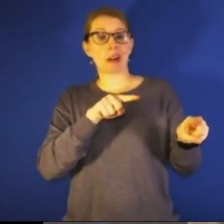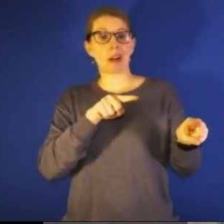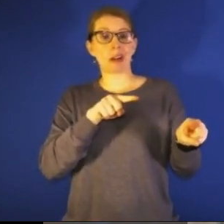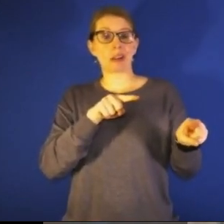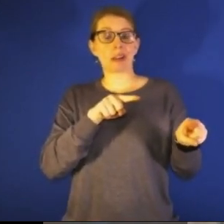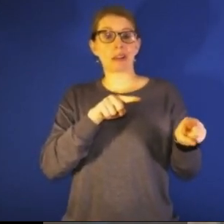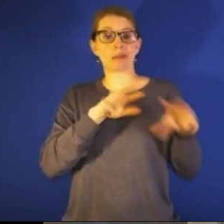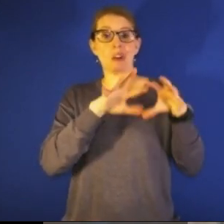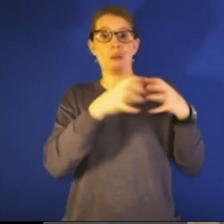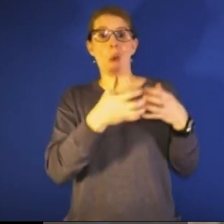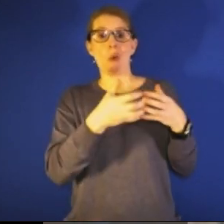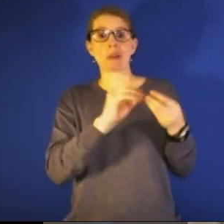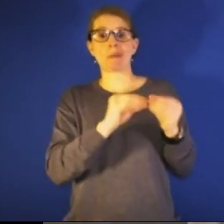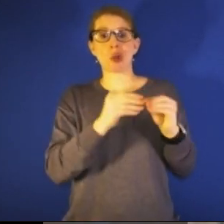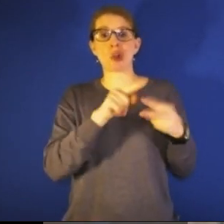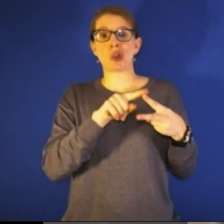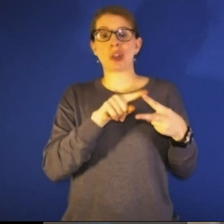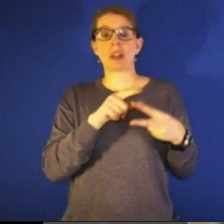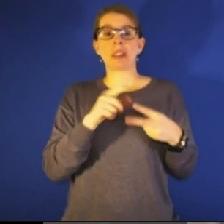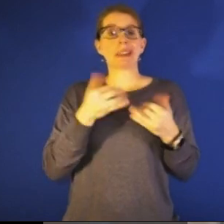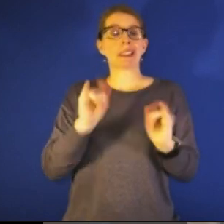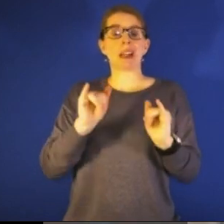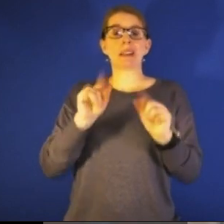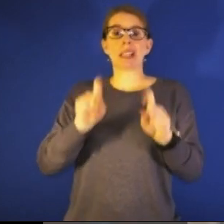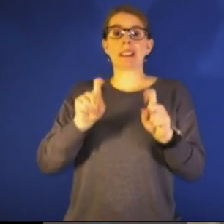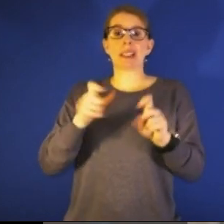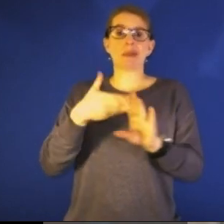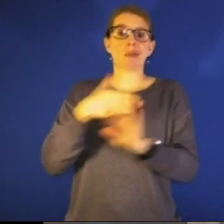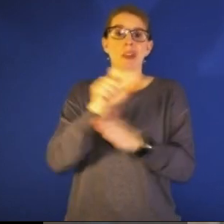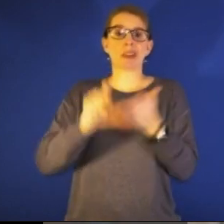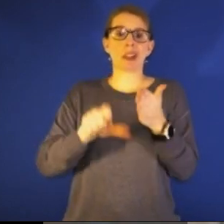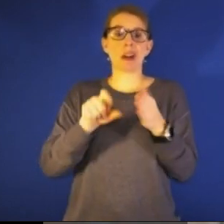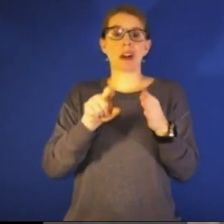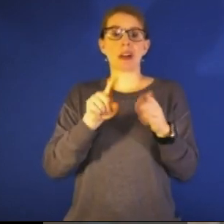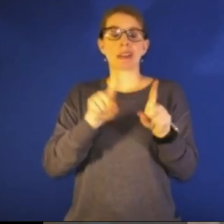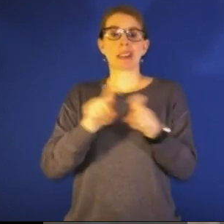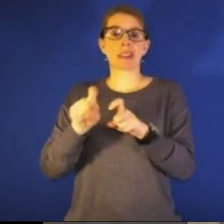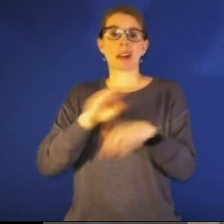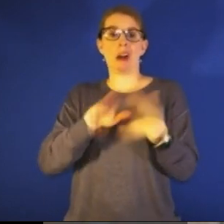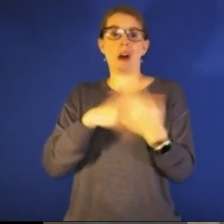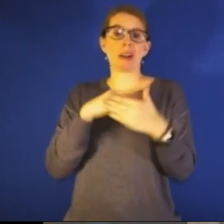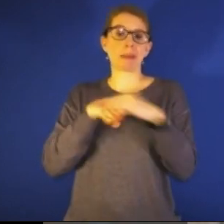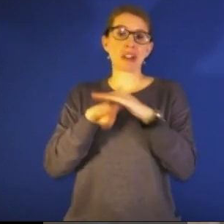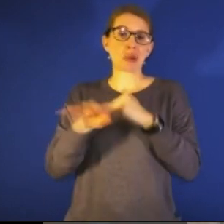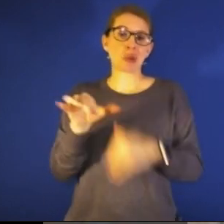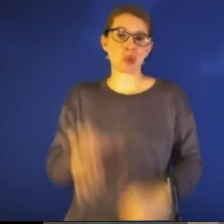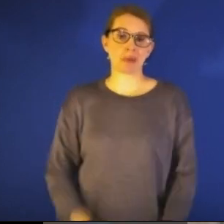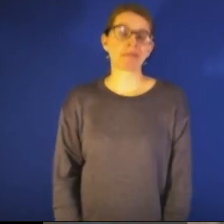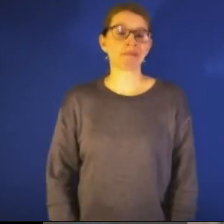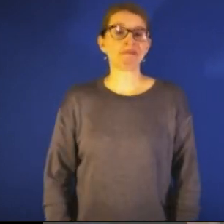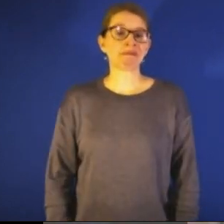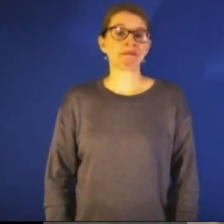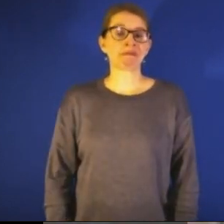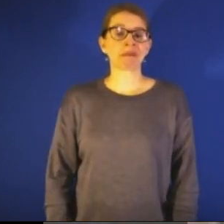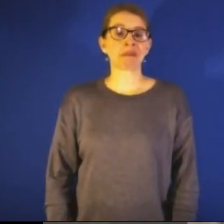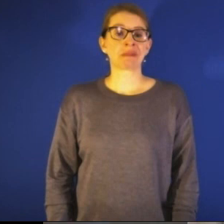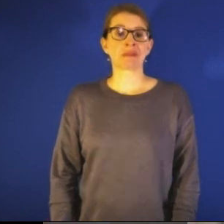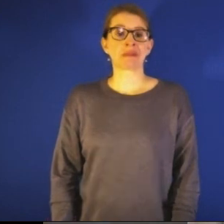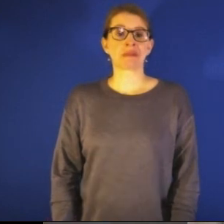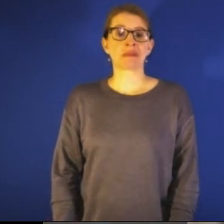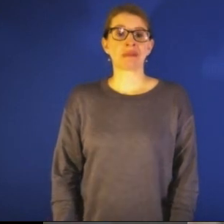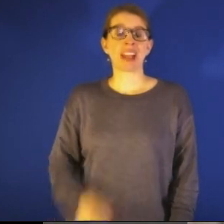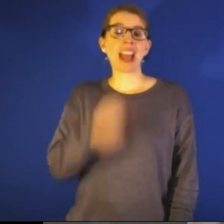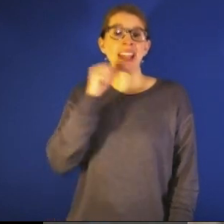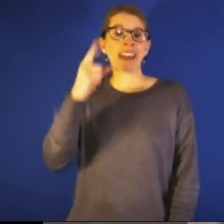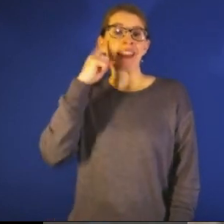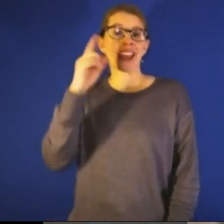number. And we're still testing all our pre-ops and we're still testing all our admissions. So yeah, I just haven't thought that that was